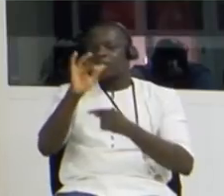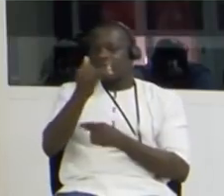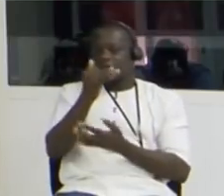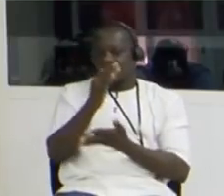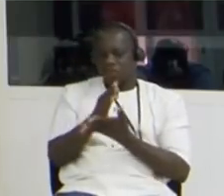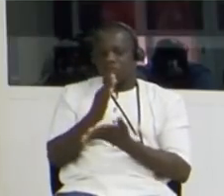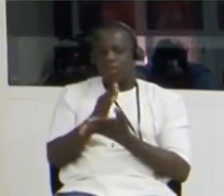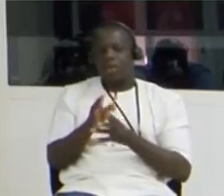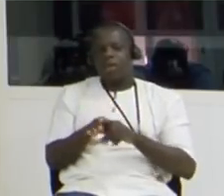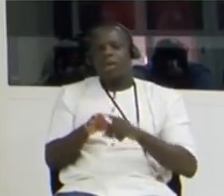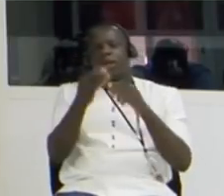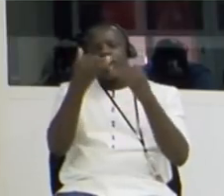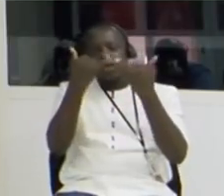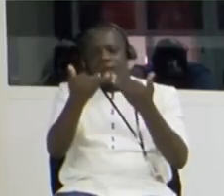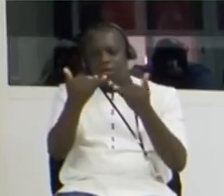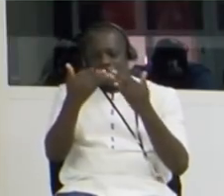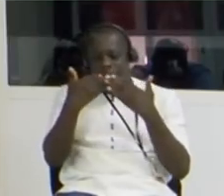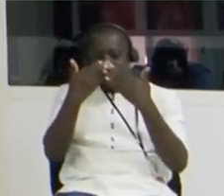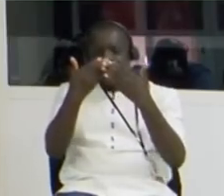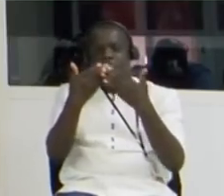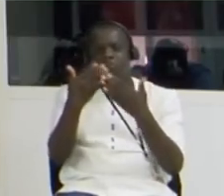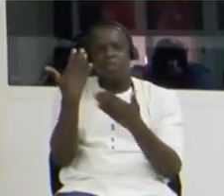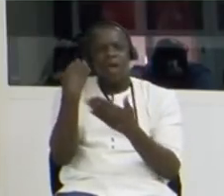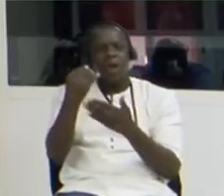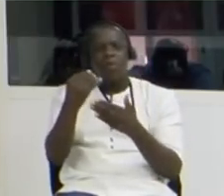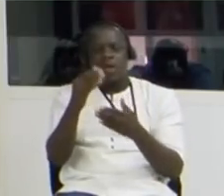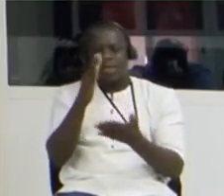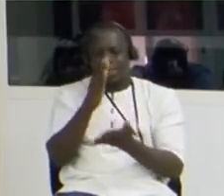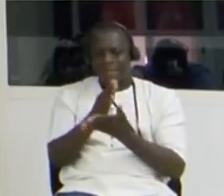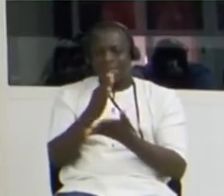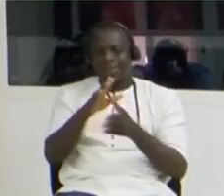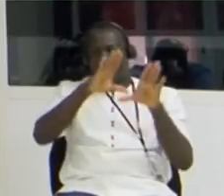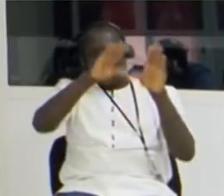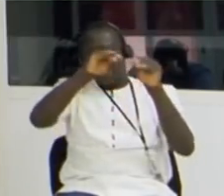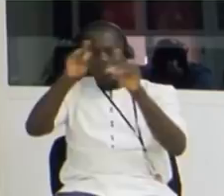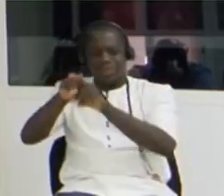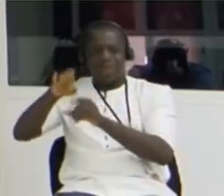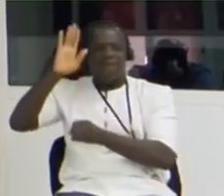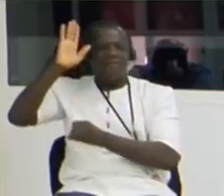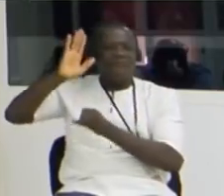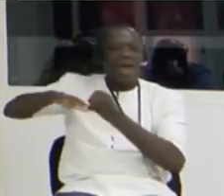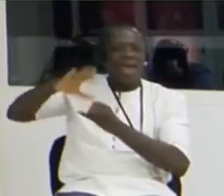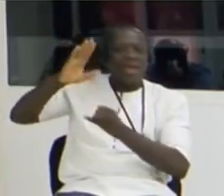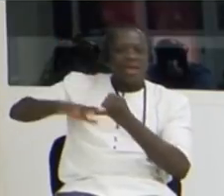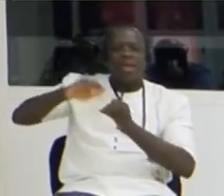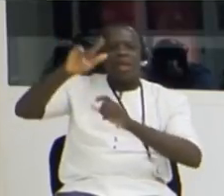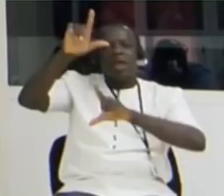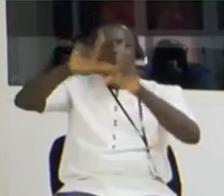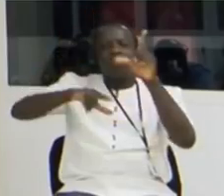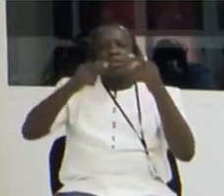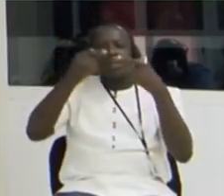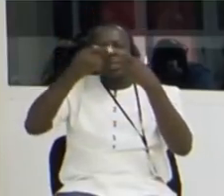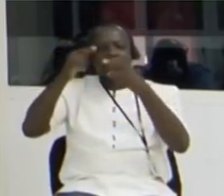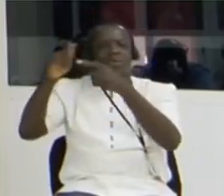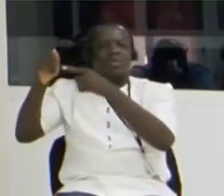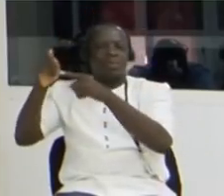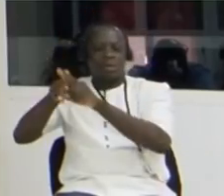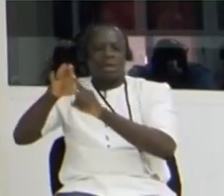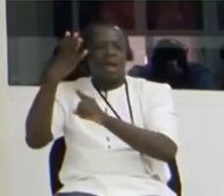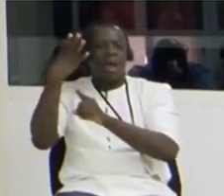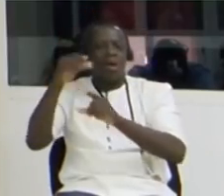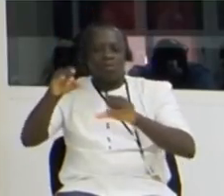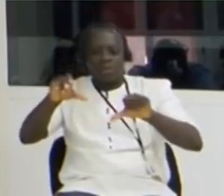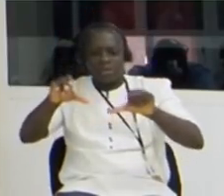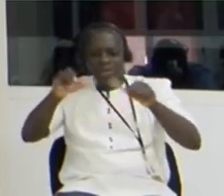the actual event proper, that's the final stage, what were the different stages? How did it start,